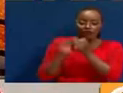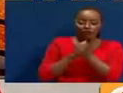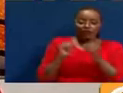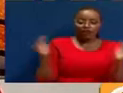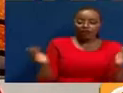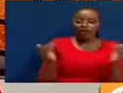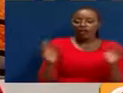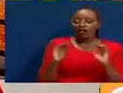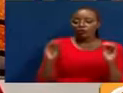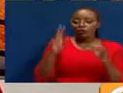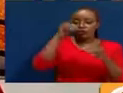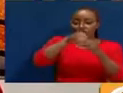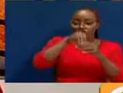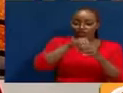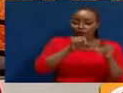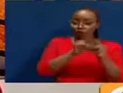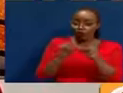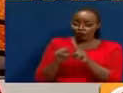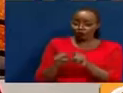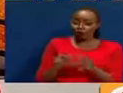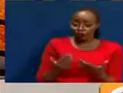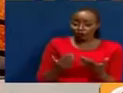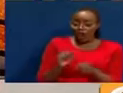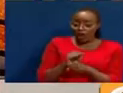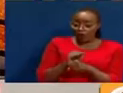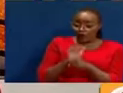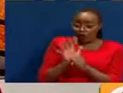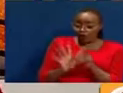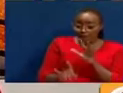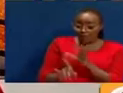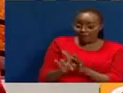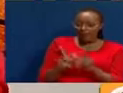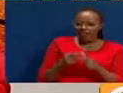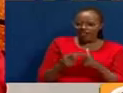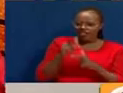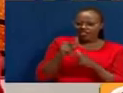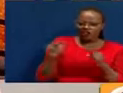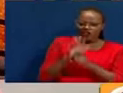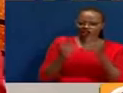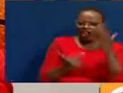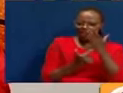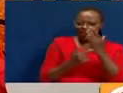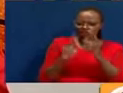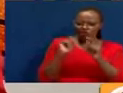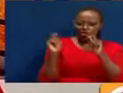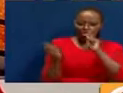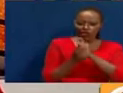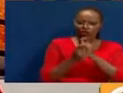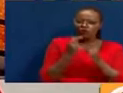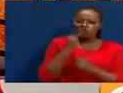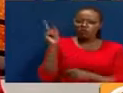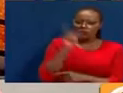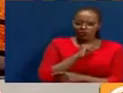discourage investment. It also took a virus for us to realize that this whole digital revolution that we were told